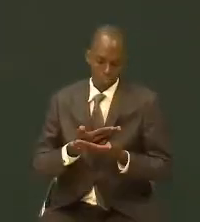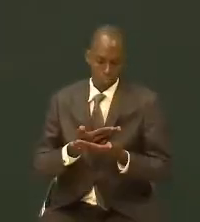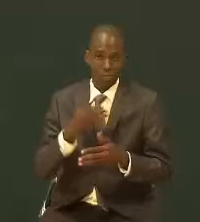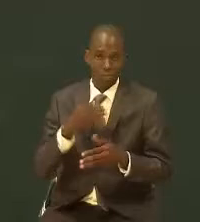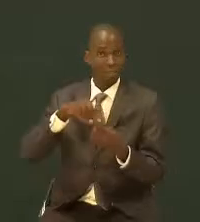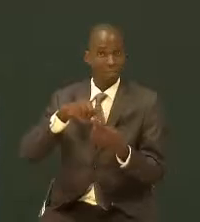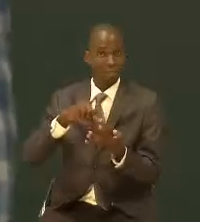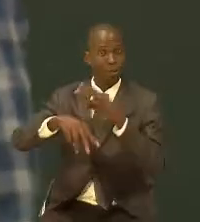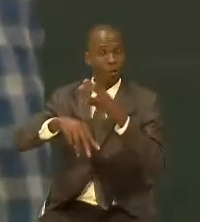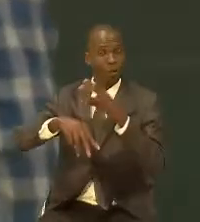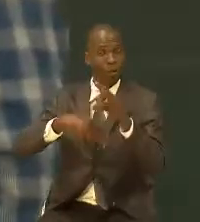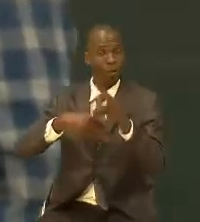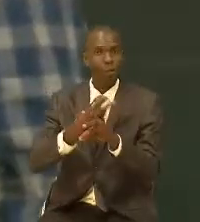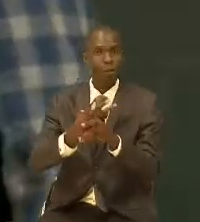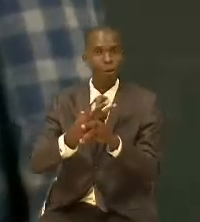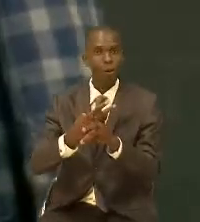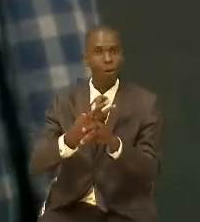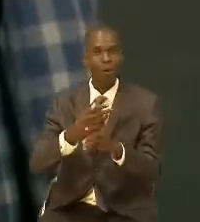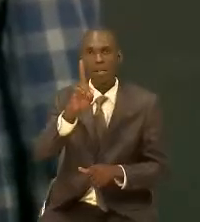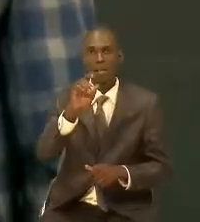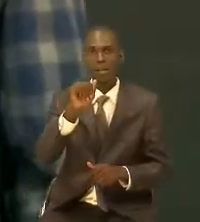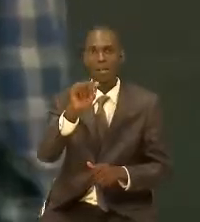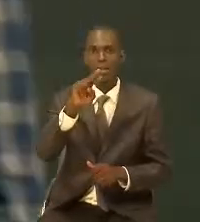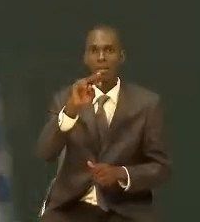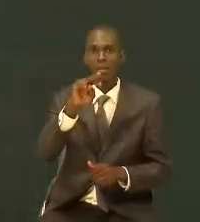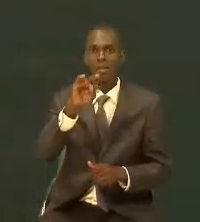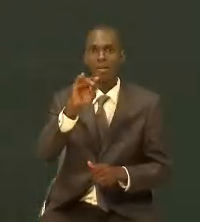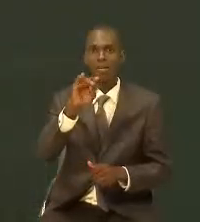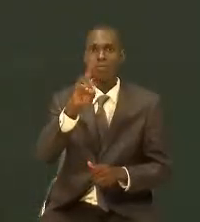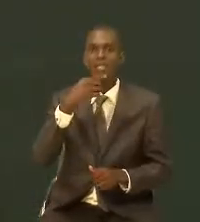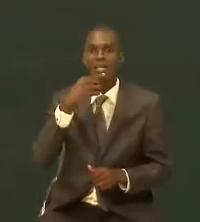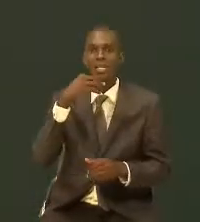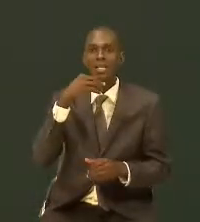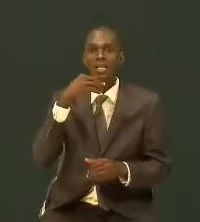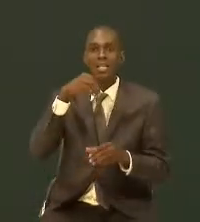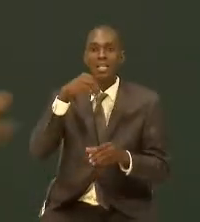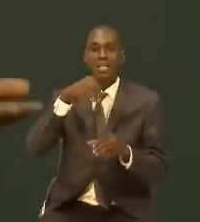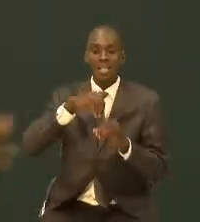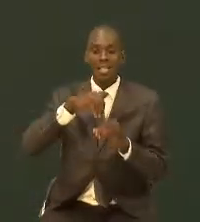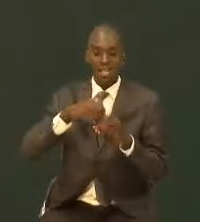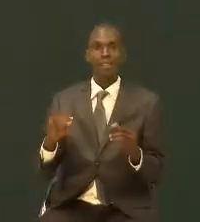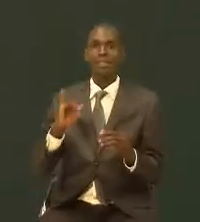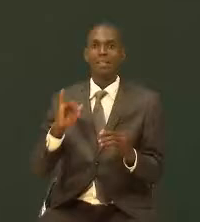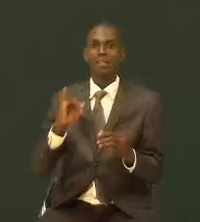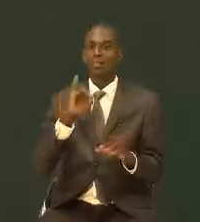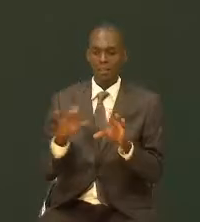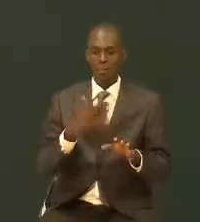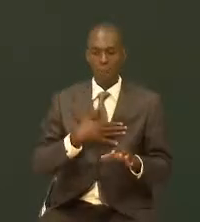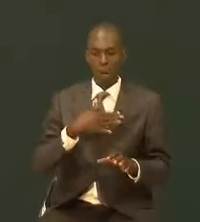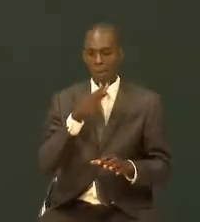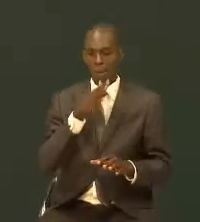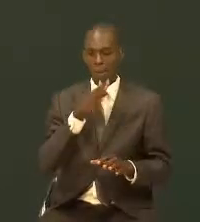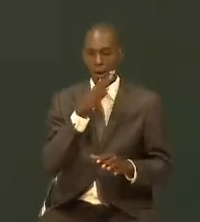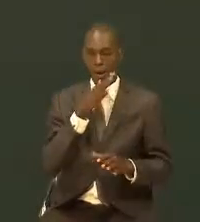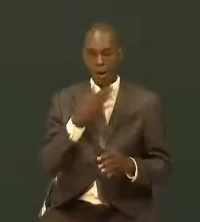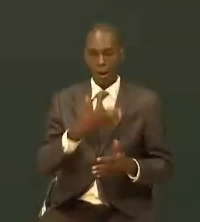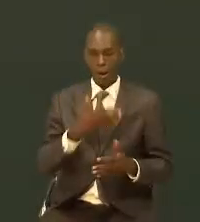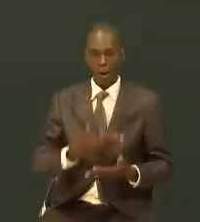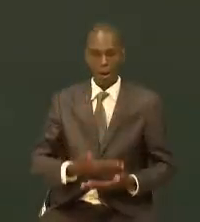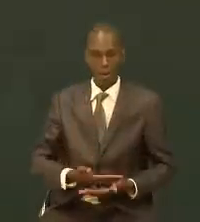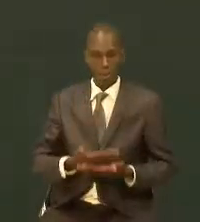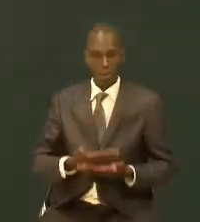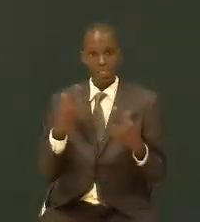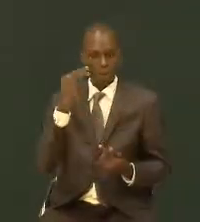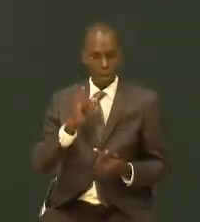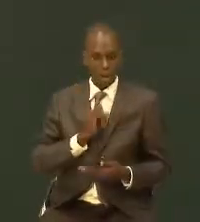said in my insane did my mother conceived me in iniquity was i born because